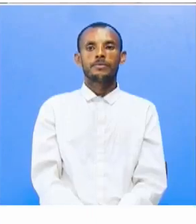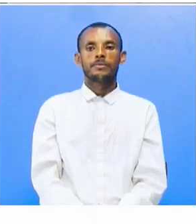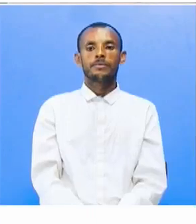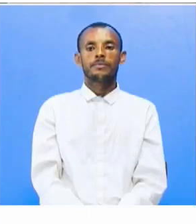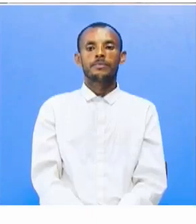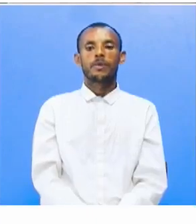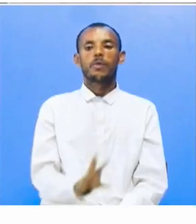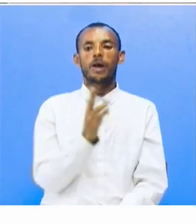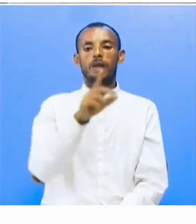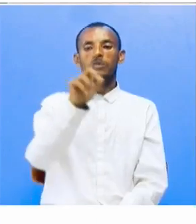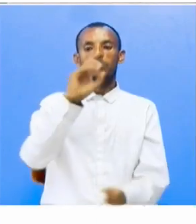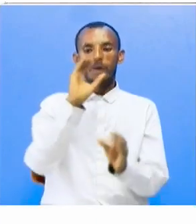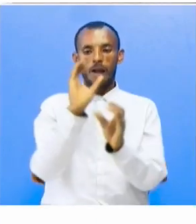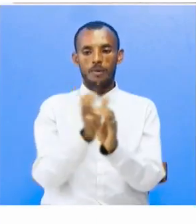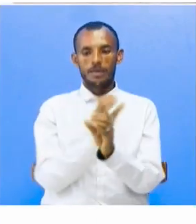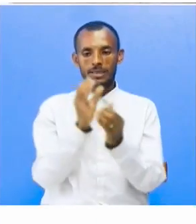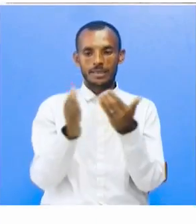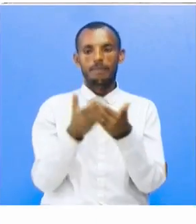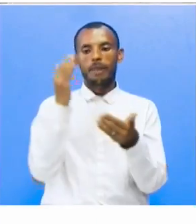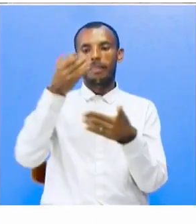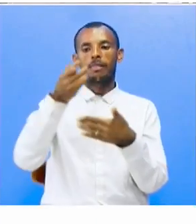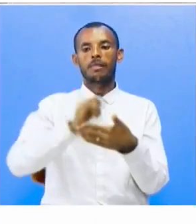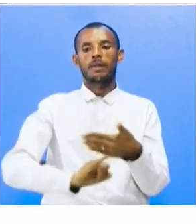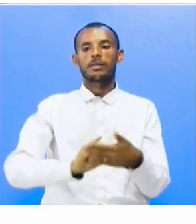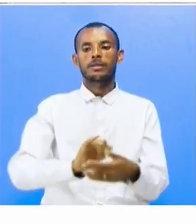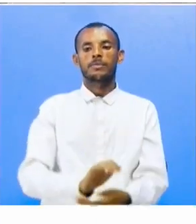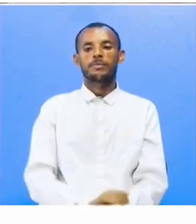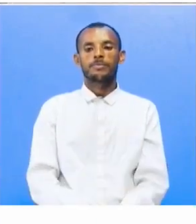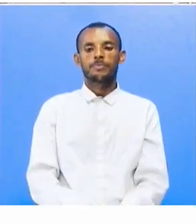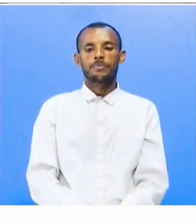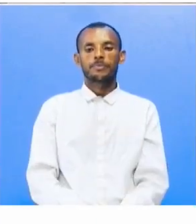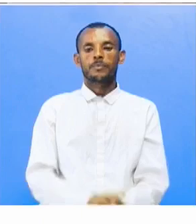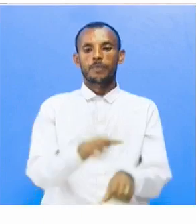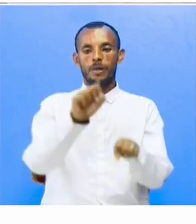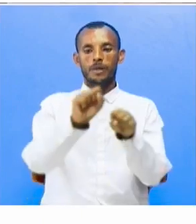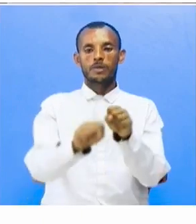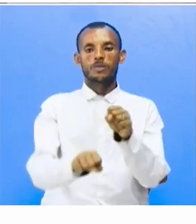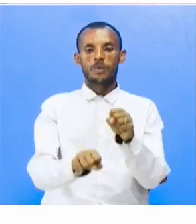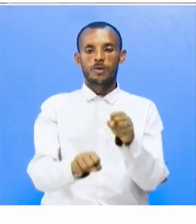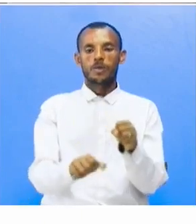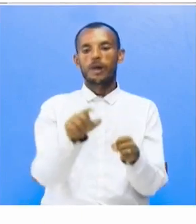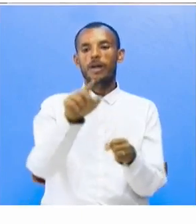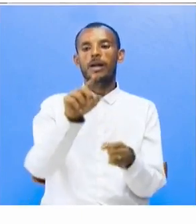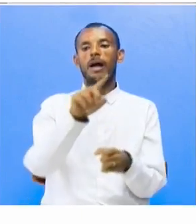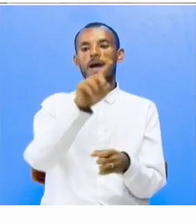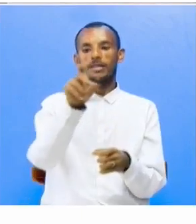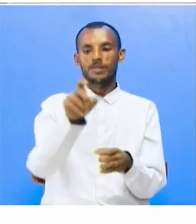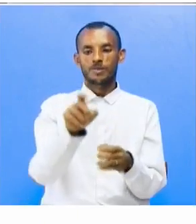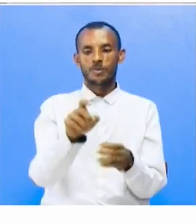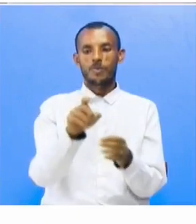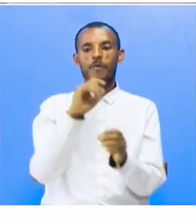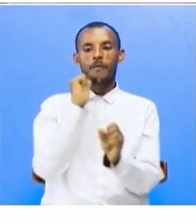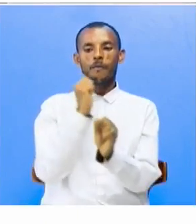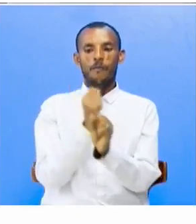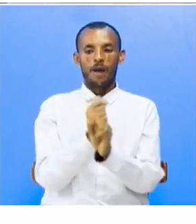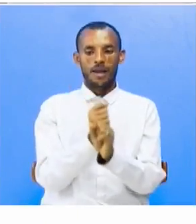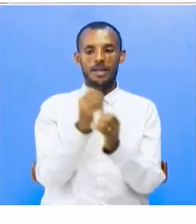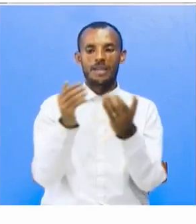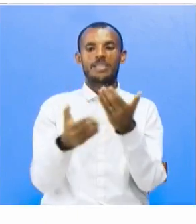We are asked to calculate the simple interest. So we are asked to find the simple